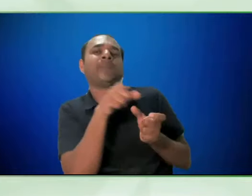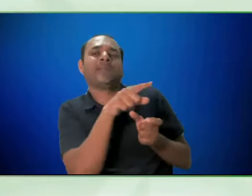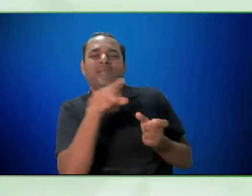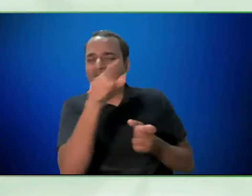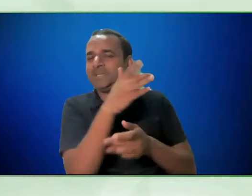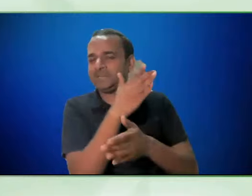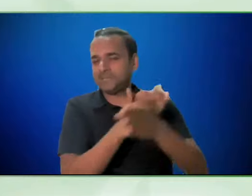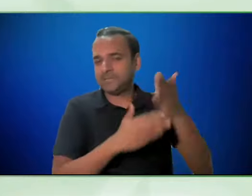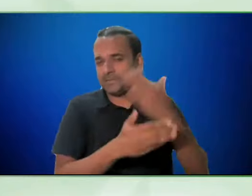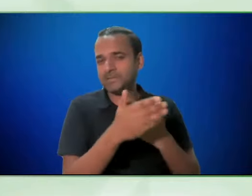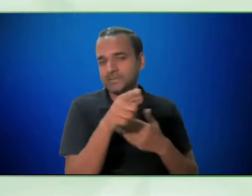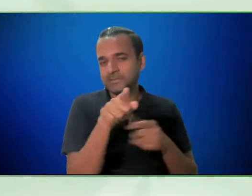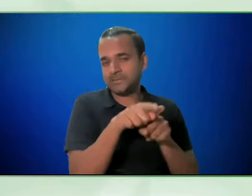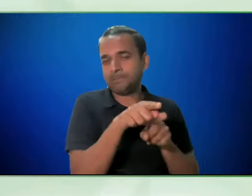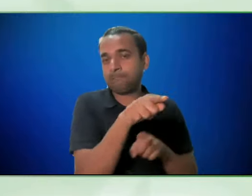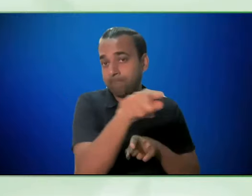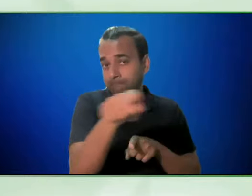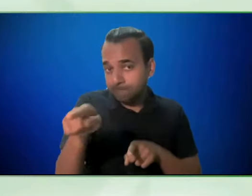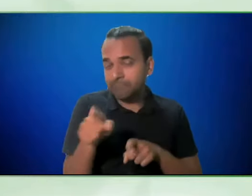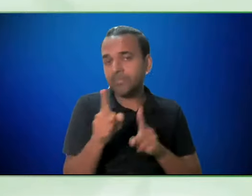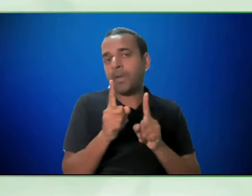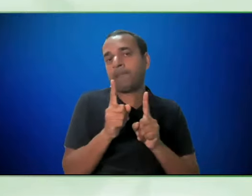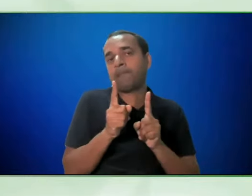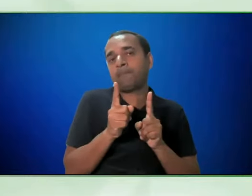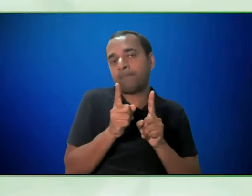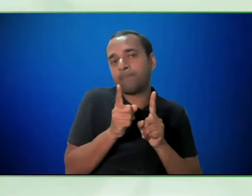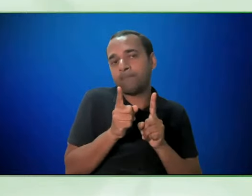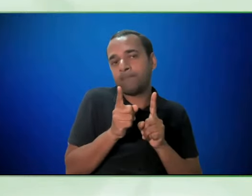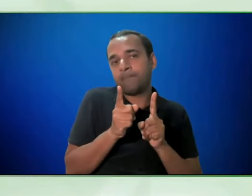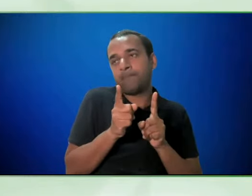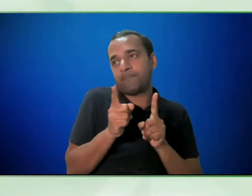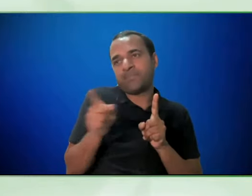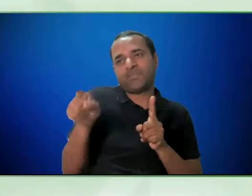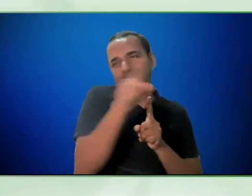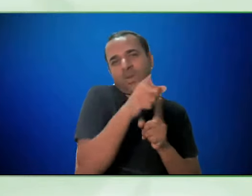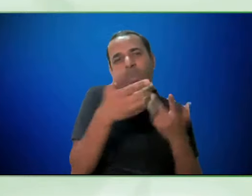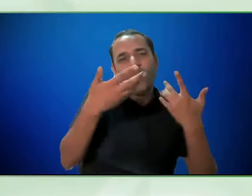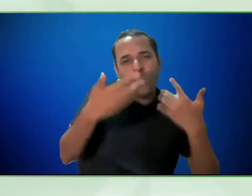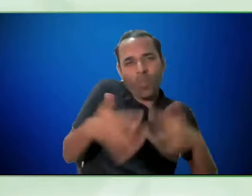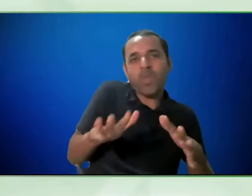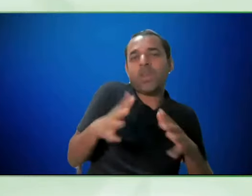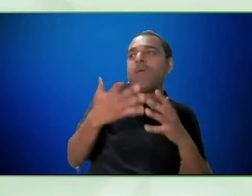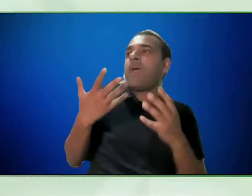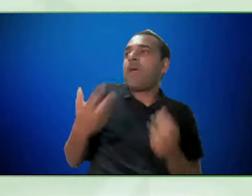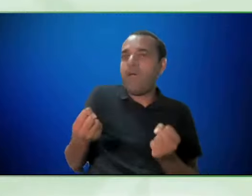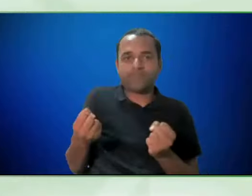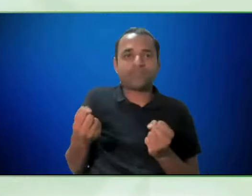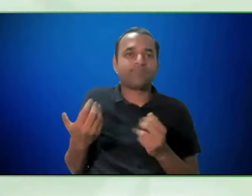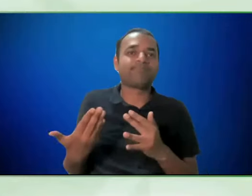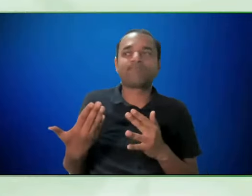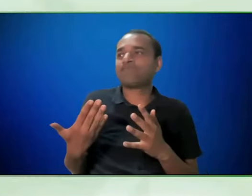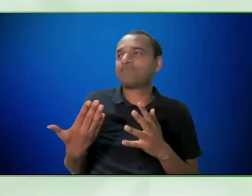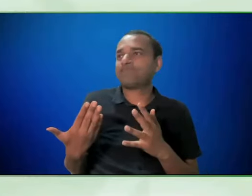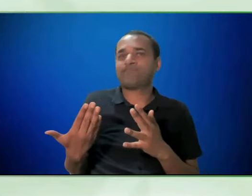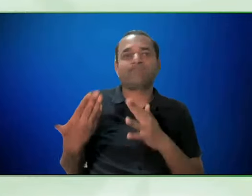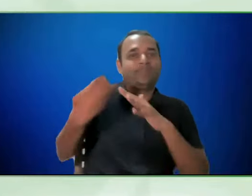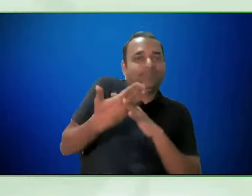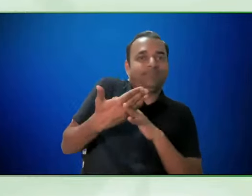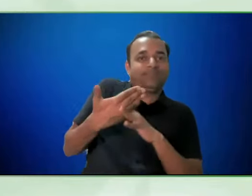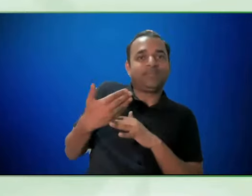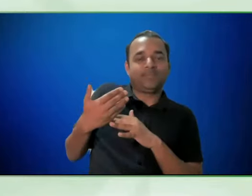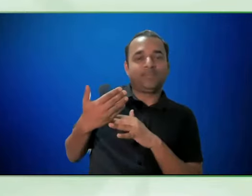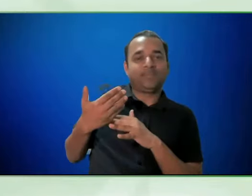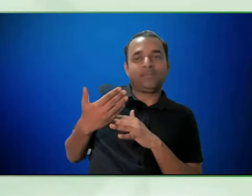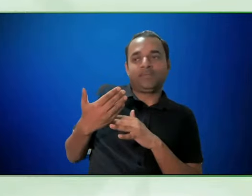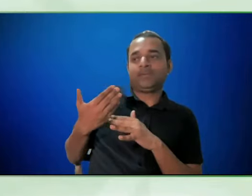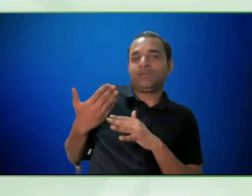on. And that which you need something also need to calculate, and the consequences for health and so on. So